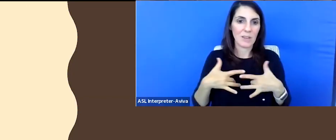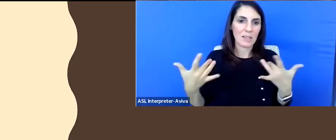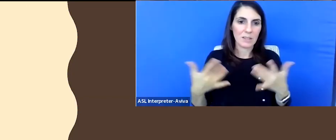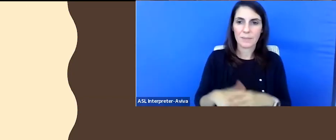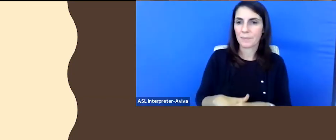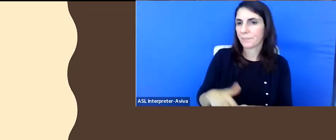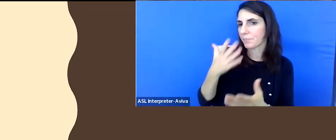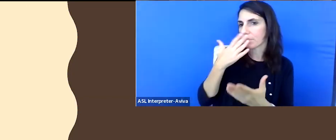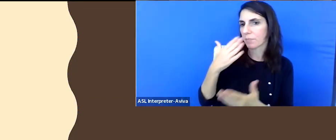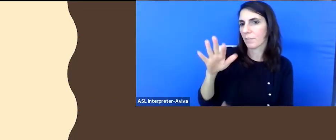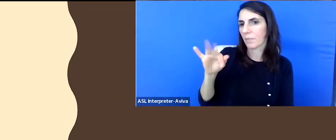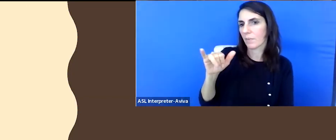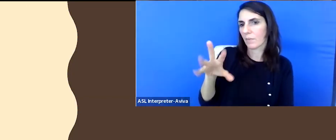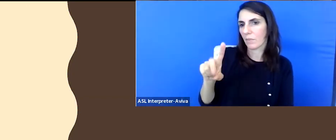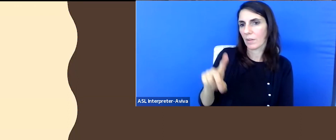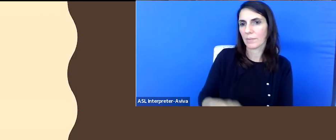Thank you, Fred.